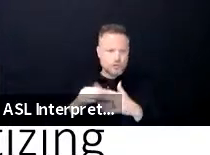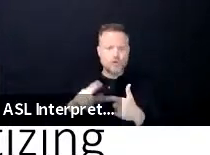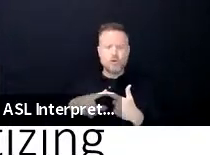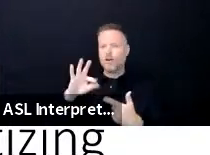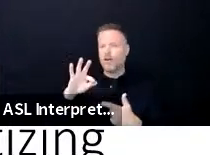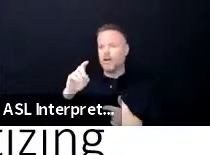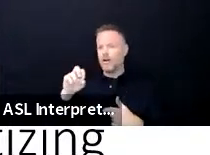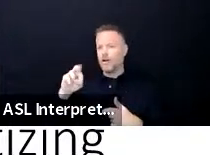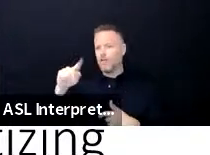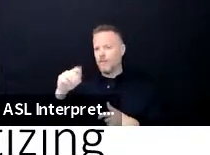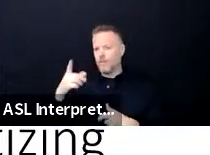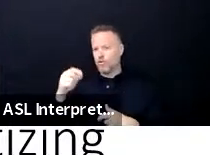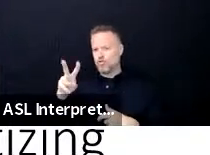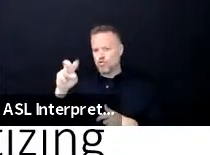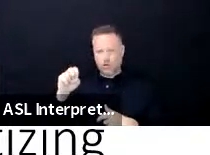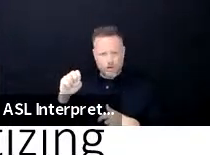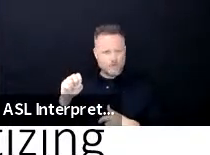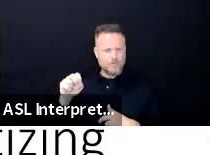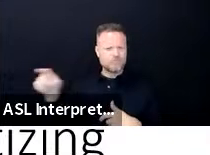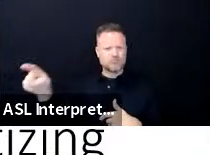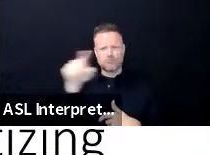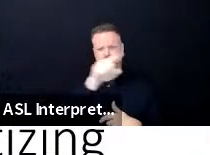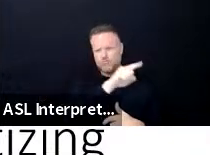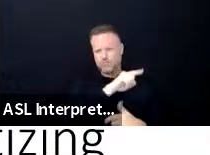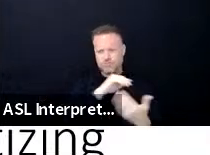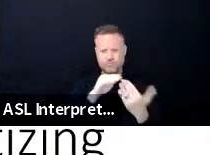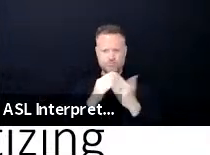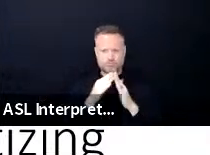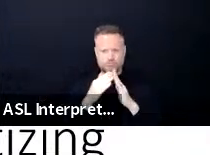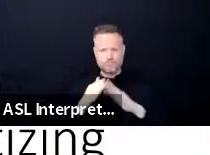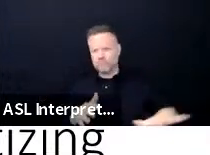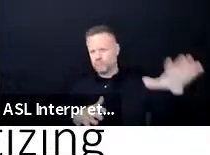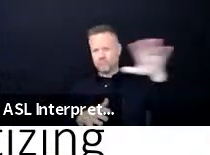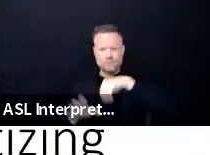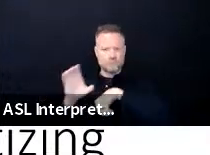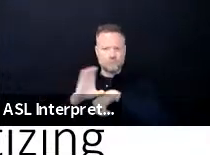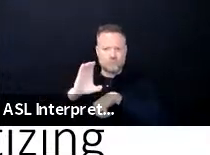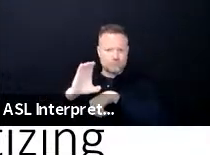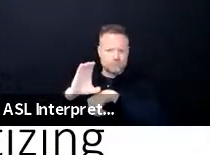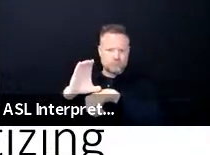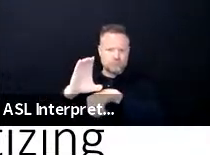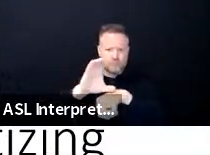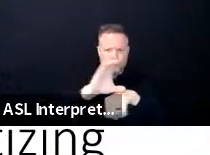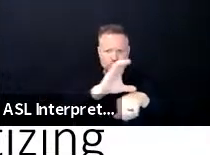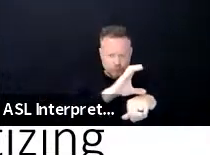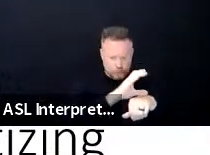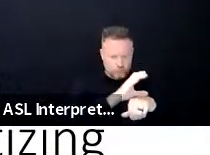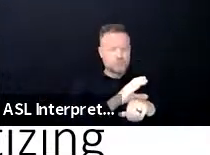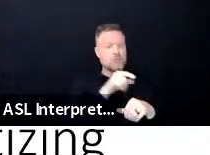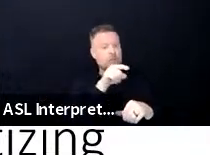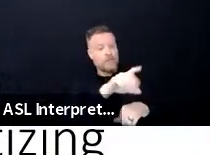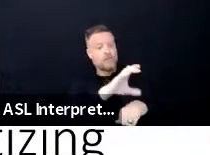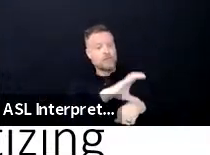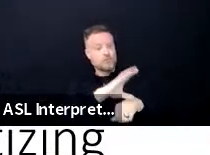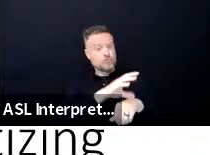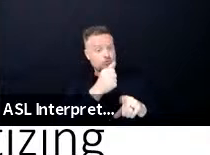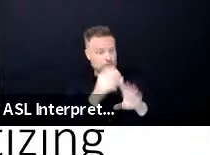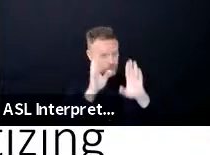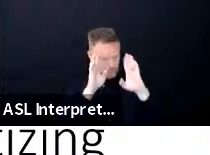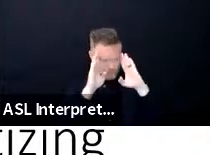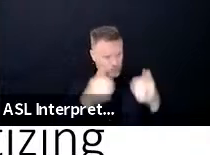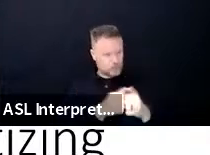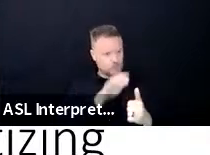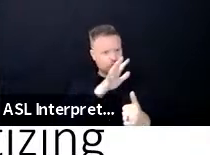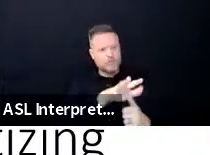mean, there are just a number of churches throughout our community, but in the areas where they were it was heavily African American